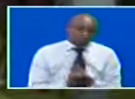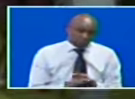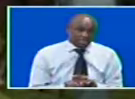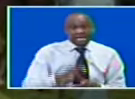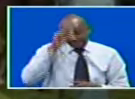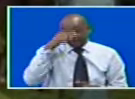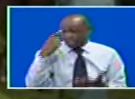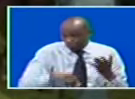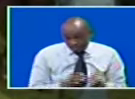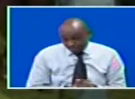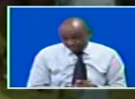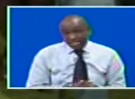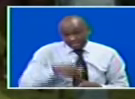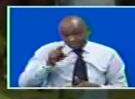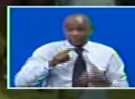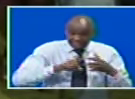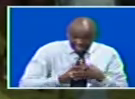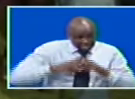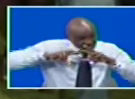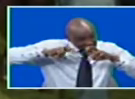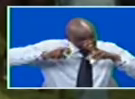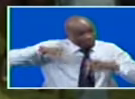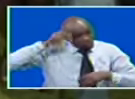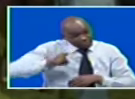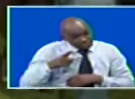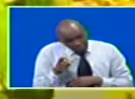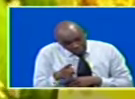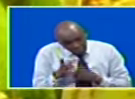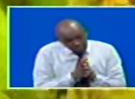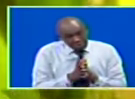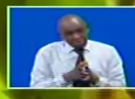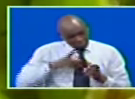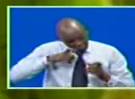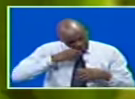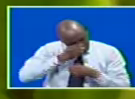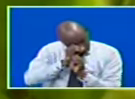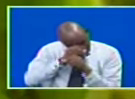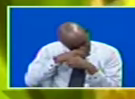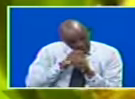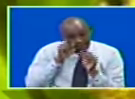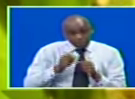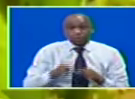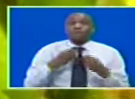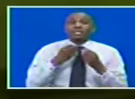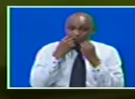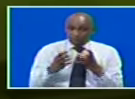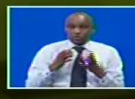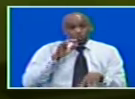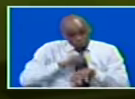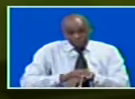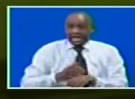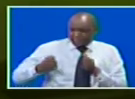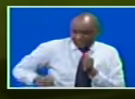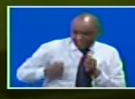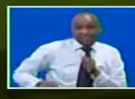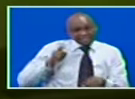government says it's conducting further investigations on the crop-eating caterpillars and will distribute effective pesticides